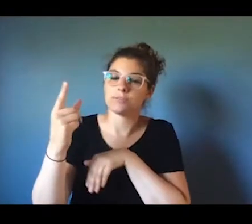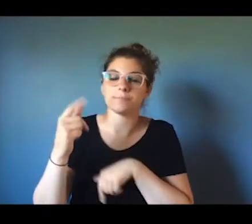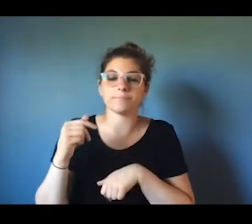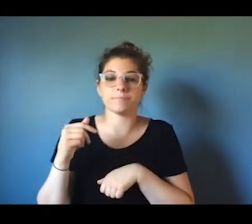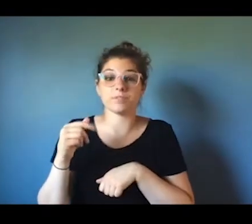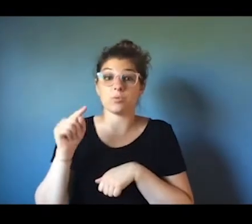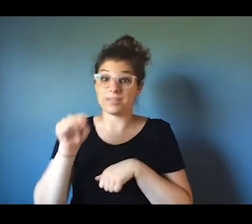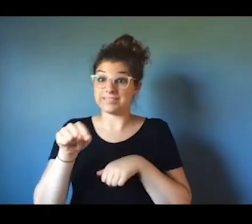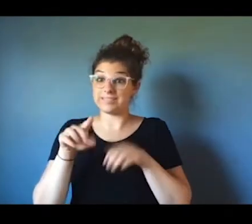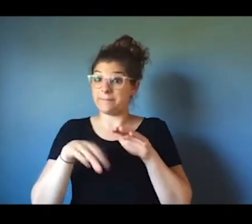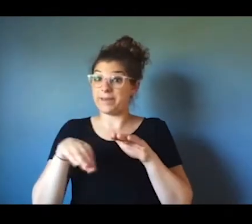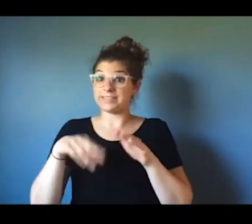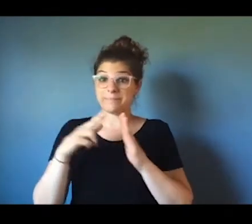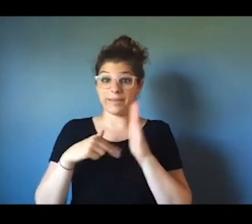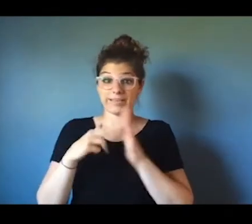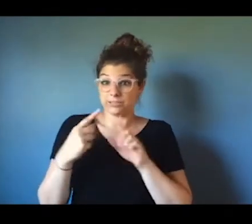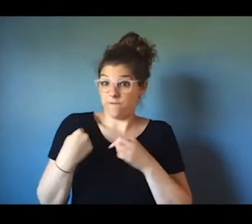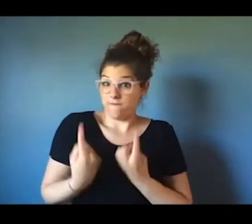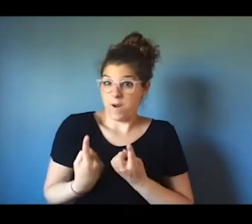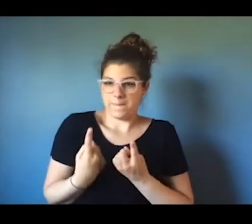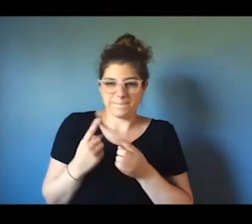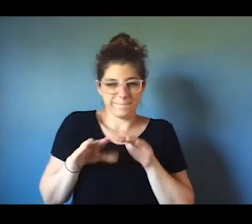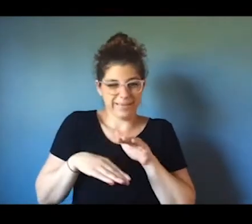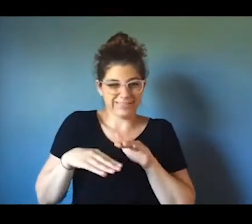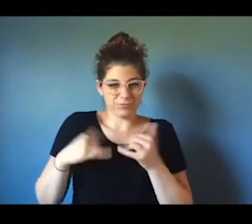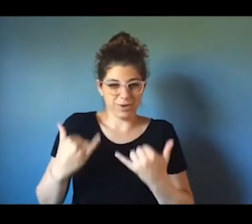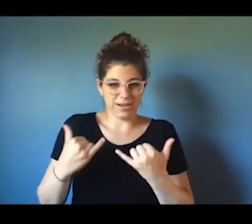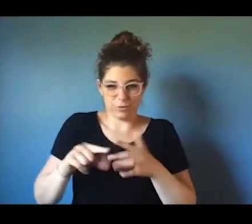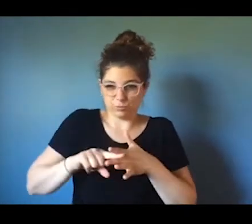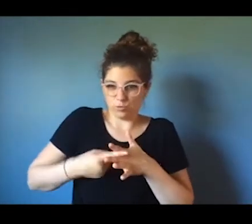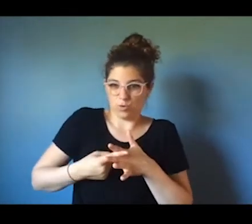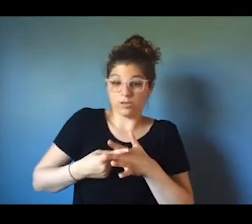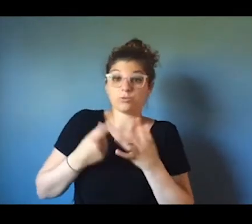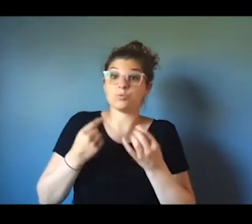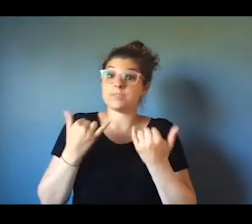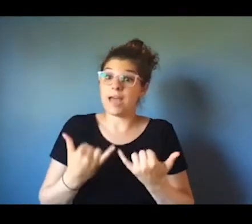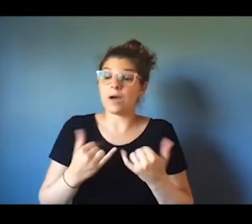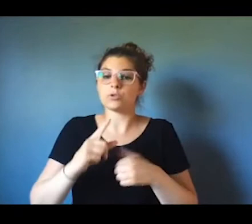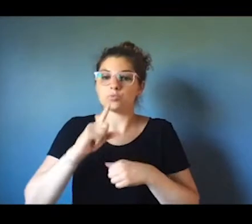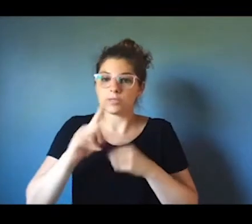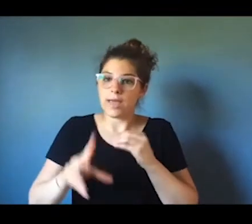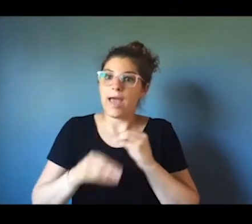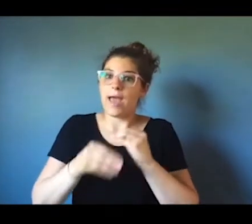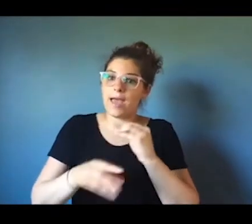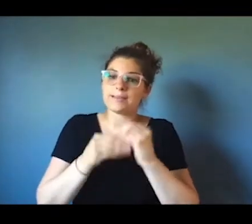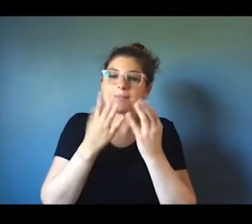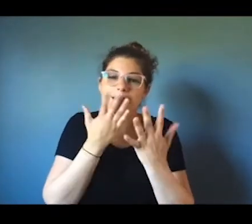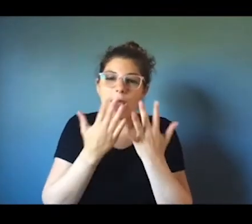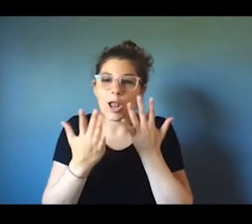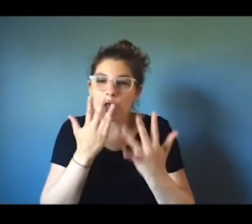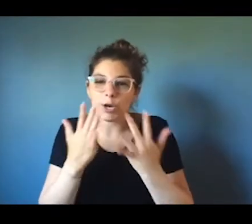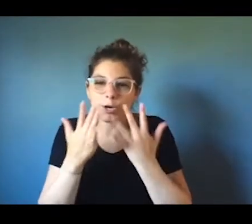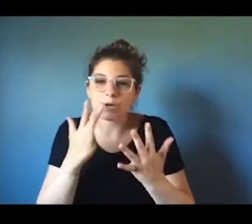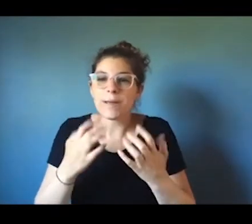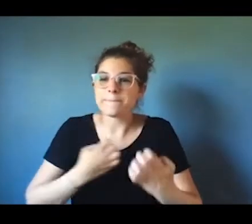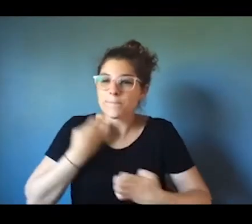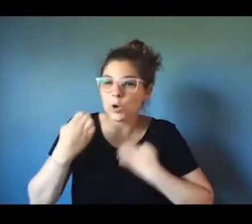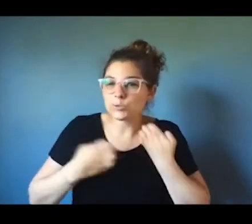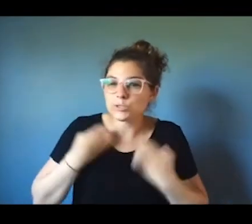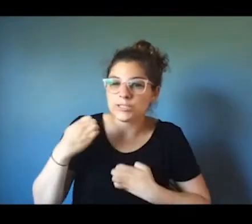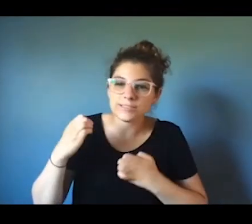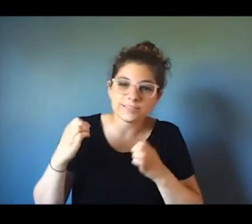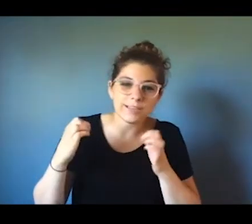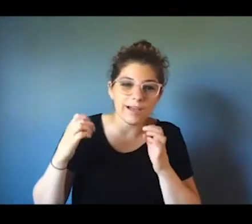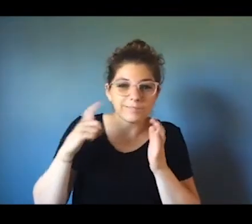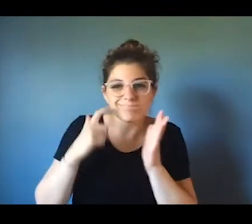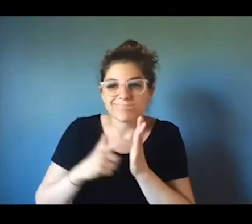there. And so this is the basic painting, the basic composition, and what I have to do now is start really adding the color and letting the